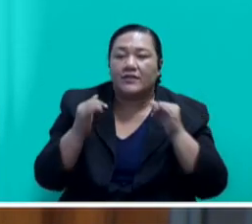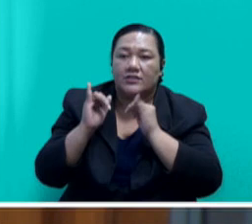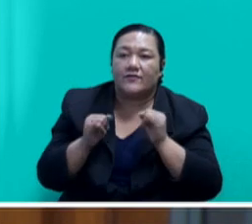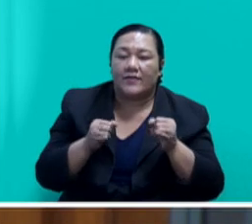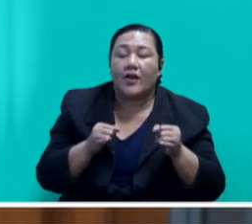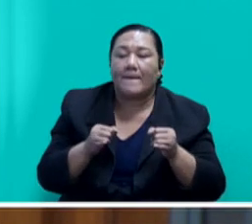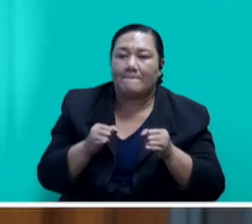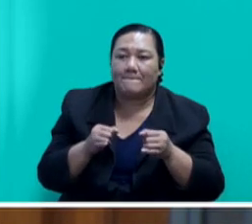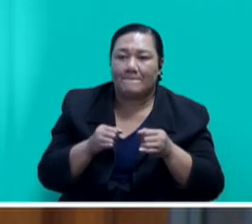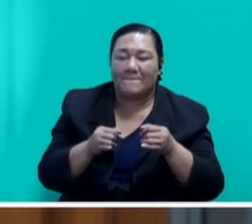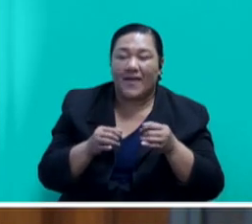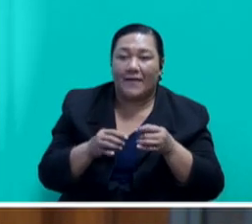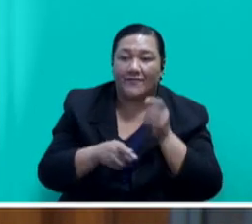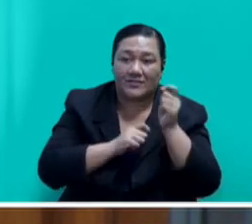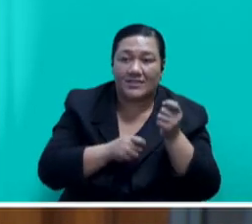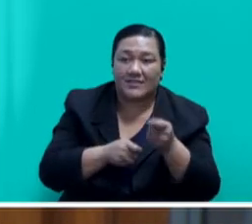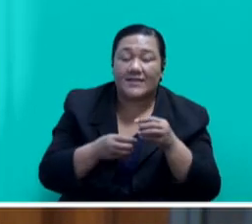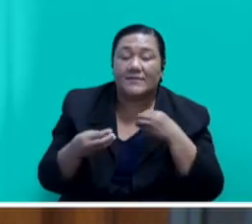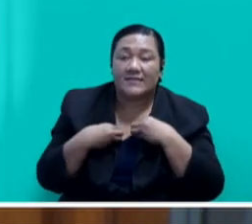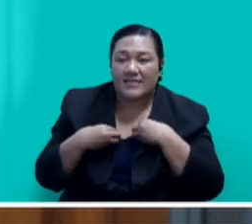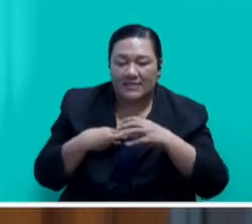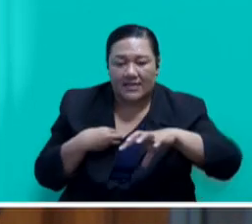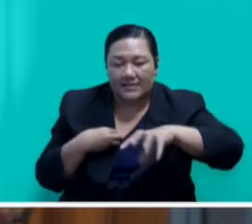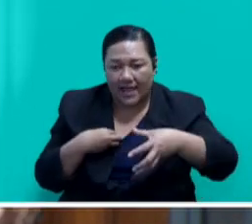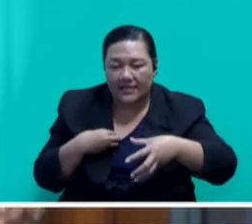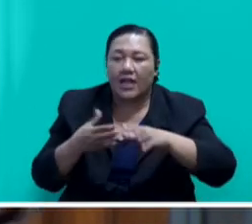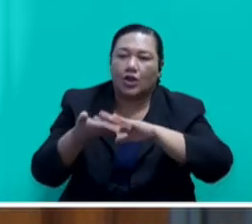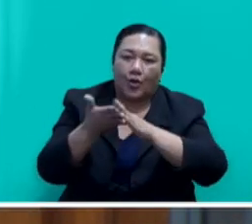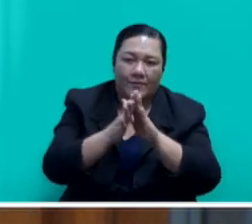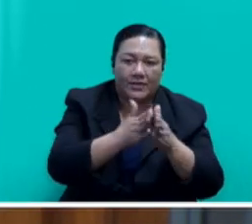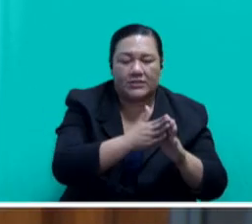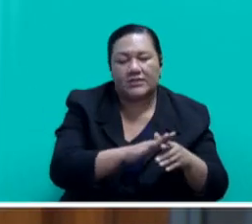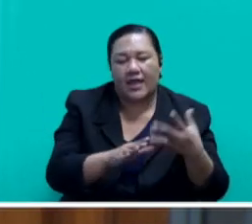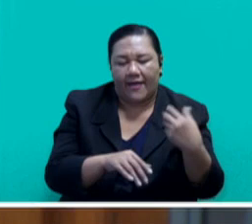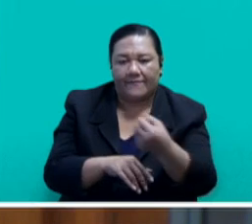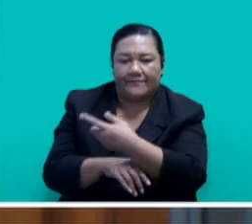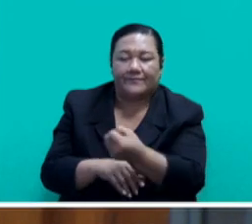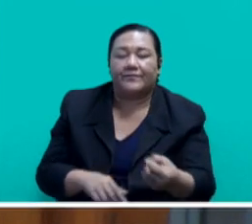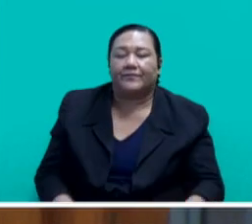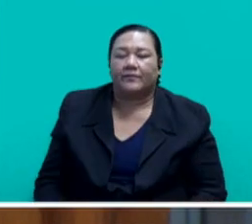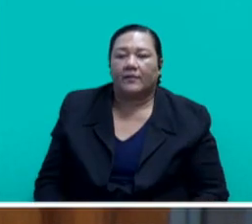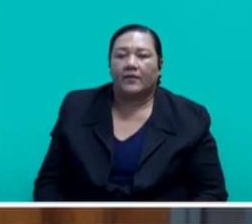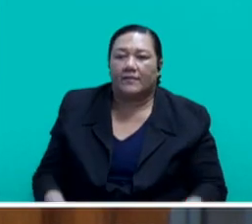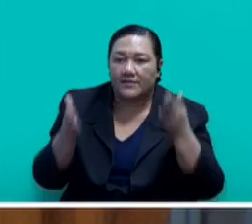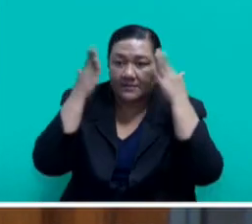fisheries business, the sectors, and the community it serves. Mr. Speaker, sir,